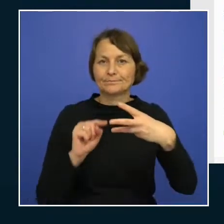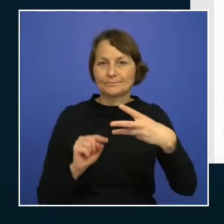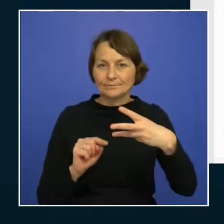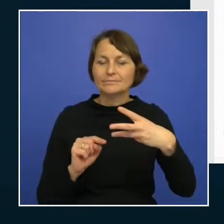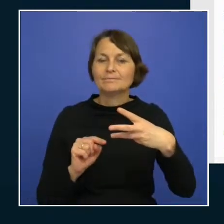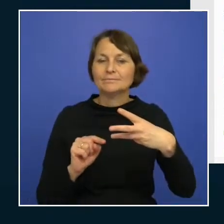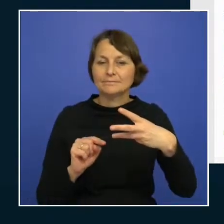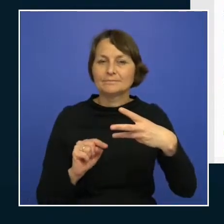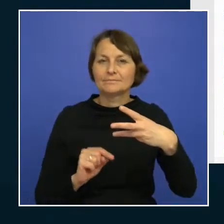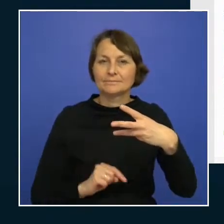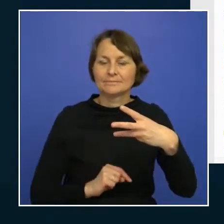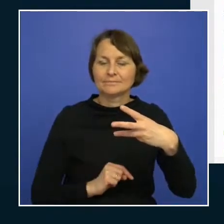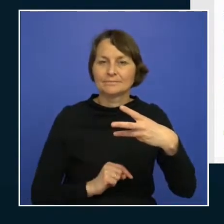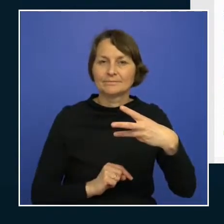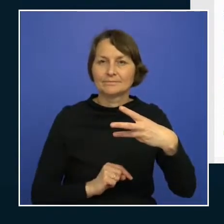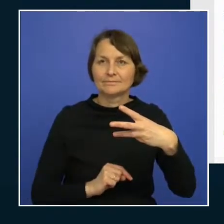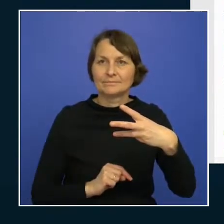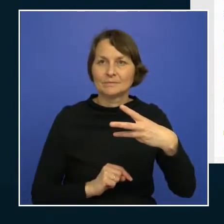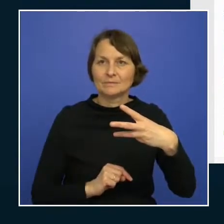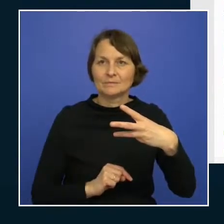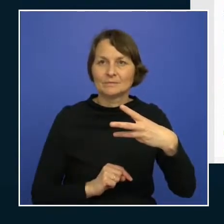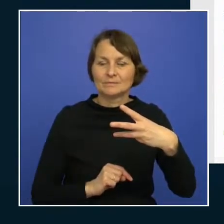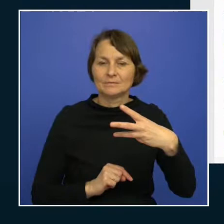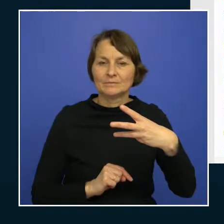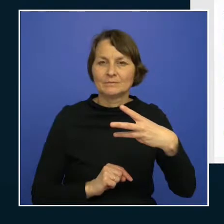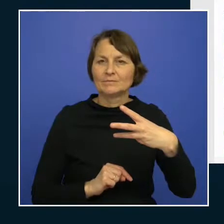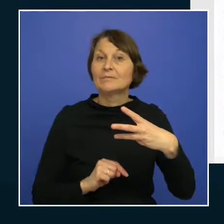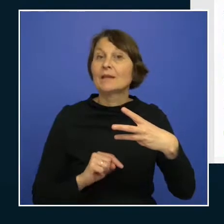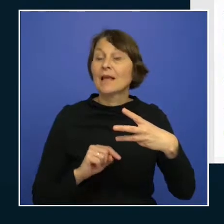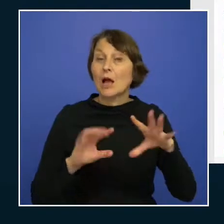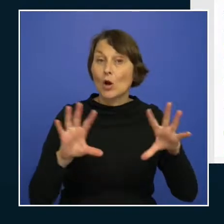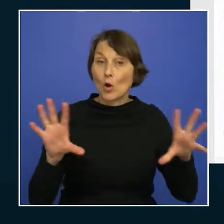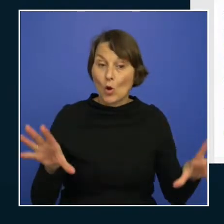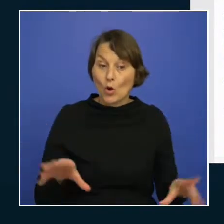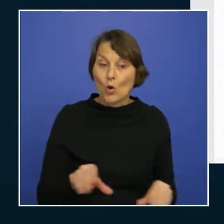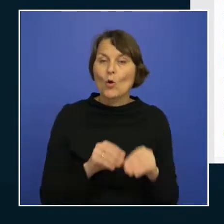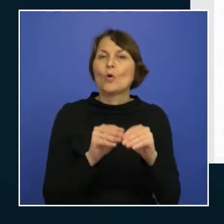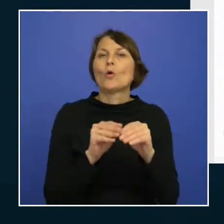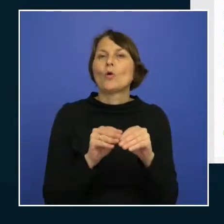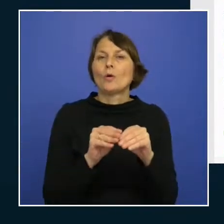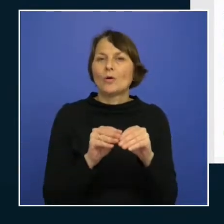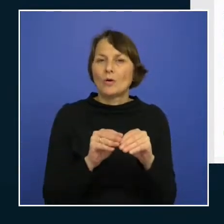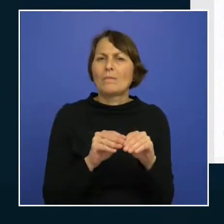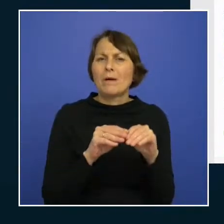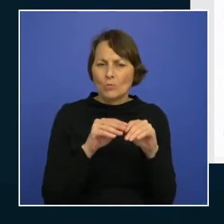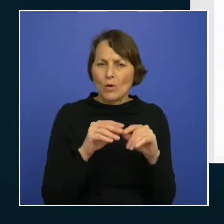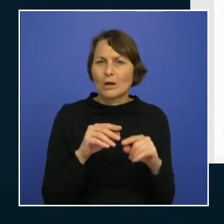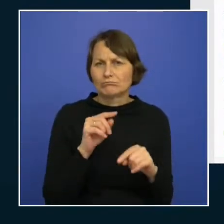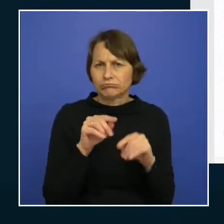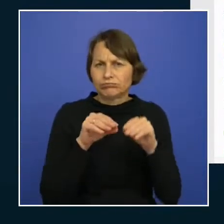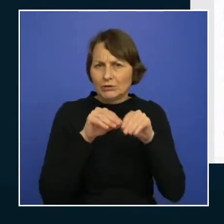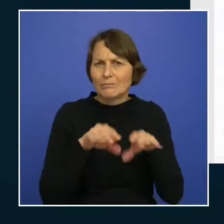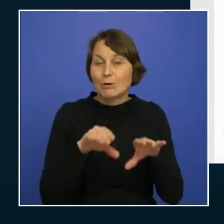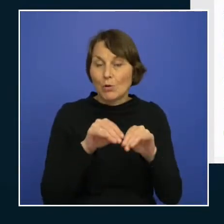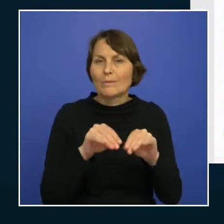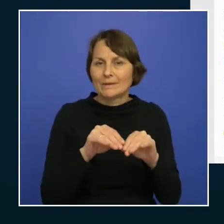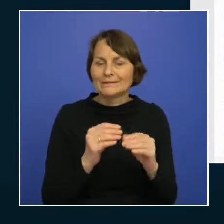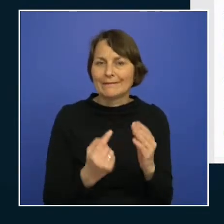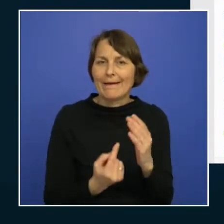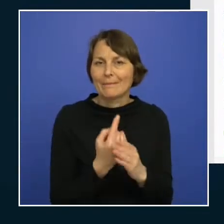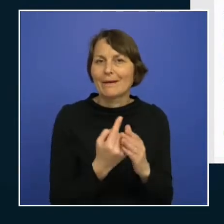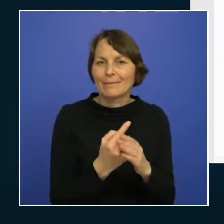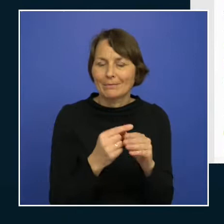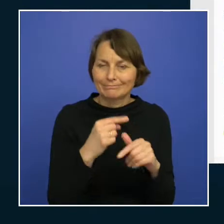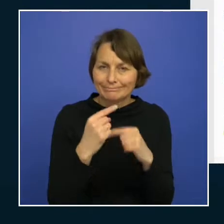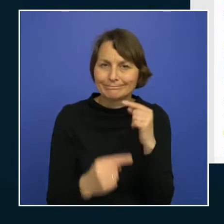that are generated during the deployment. And I'll do this on purpose. So this way you always have